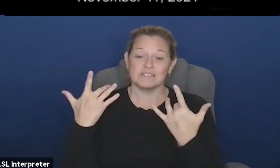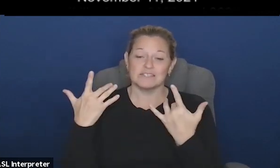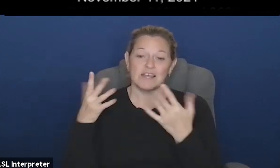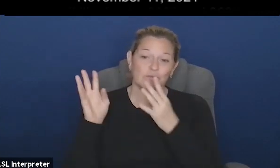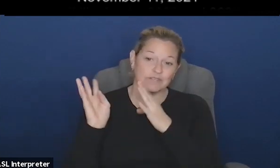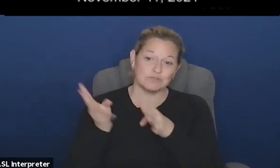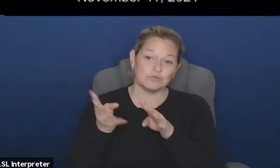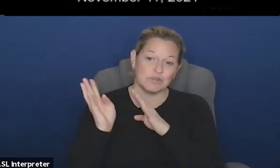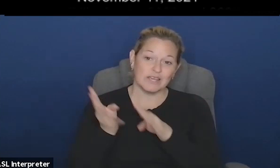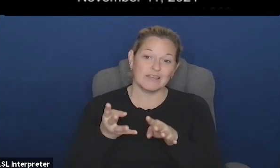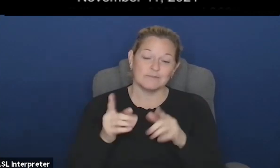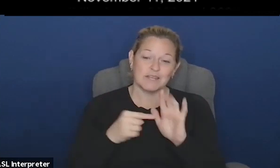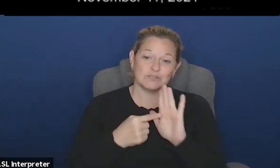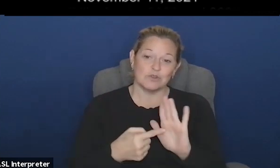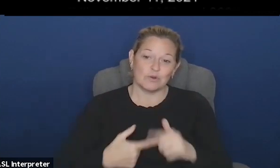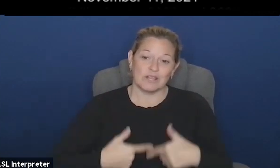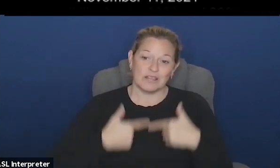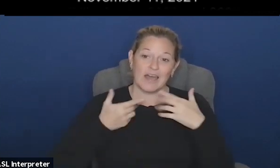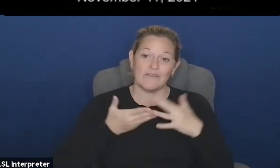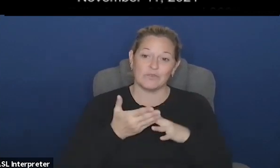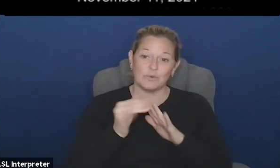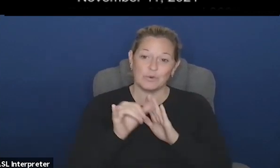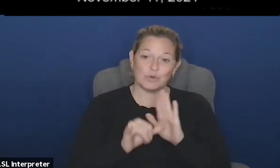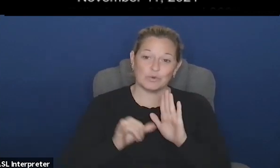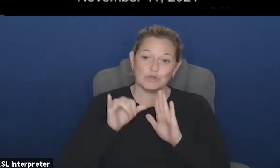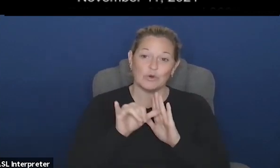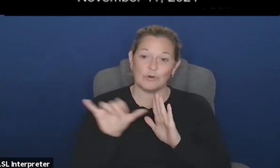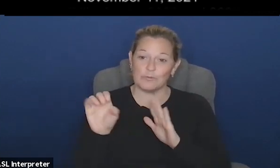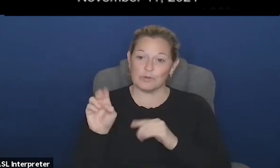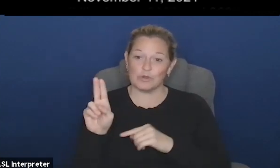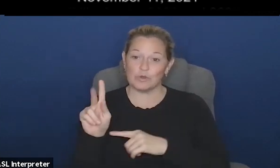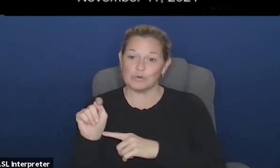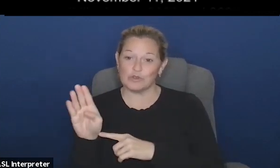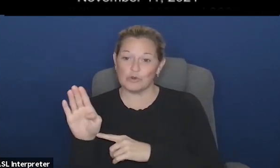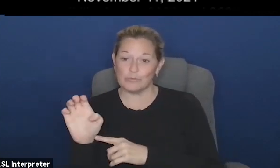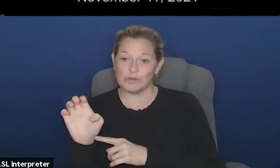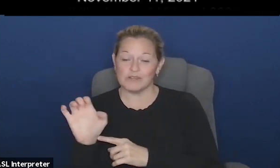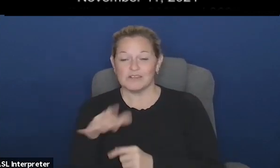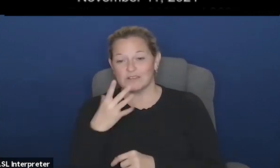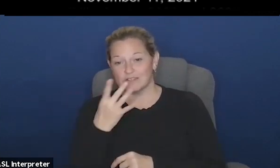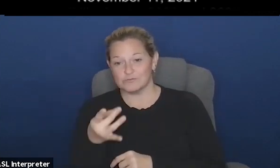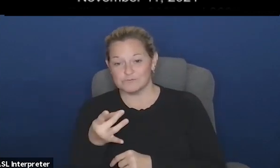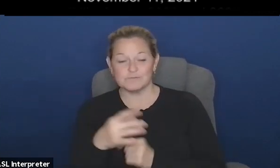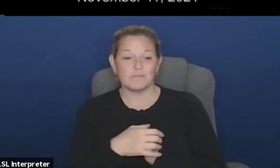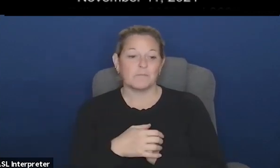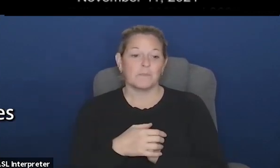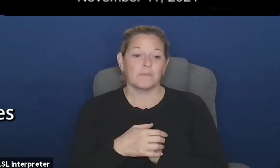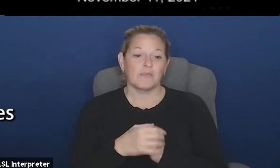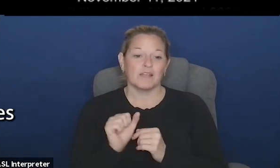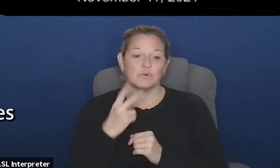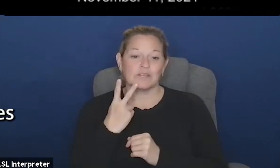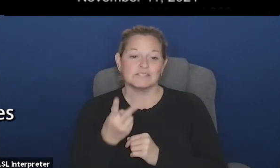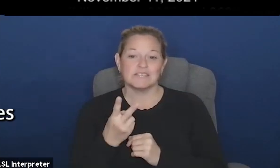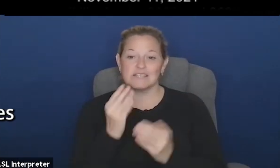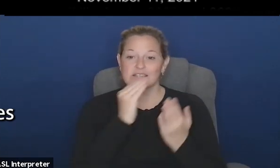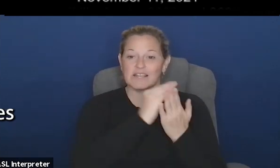exciting. And again, we're showing a map kind of with pins for locations, and we kind of list them here. I won't go through all of them, but